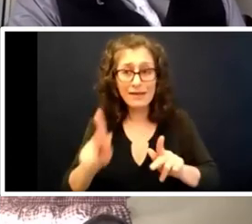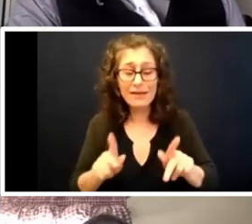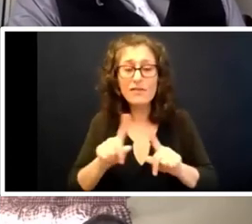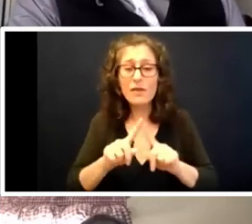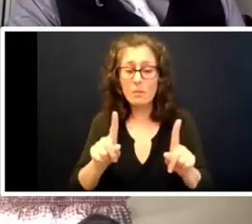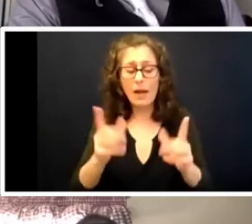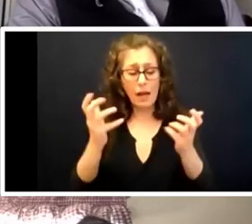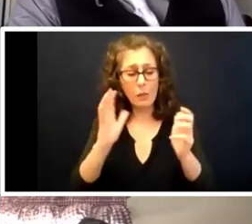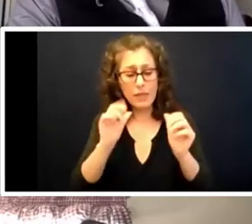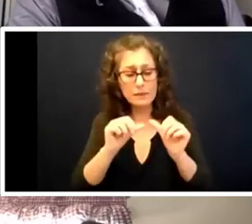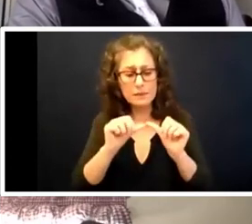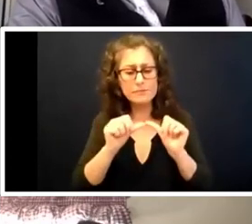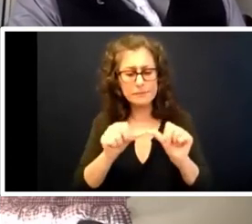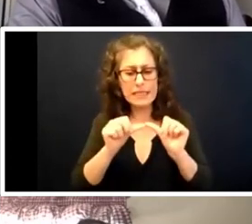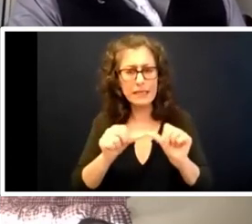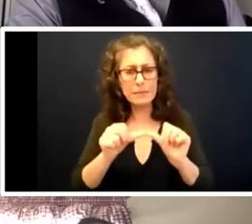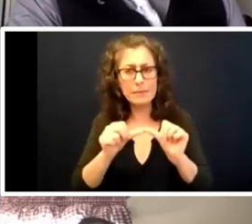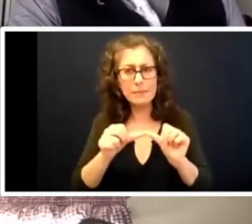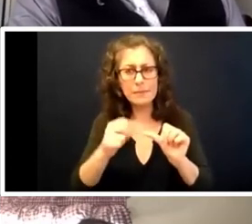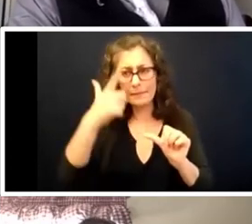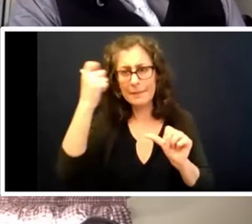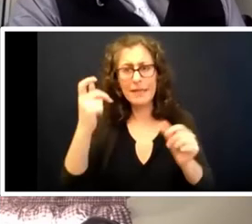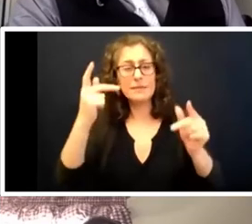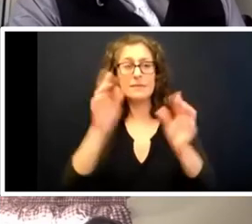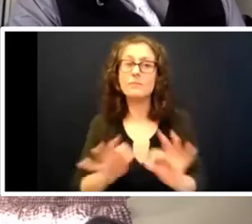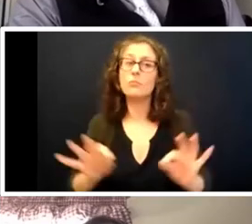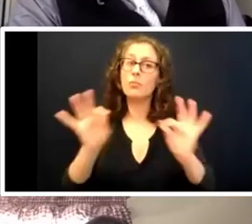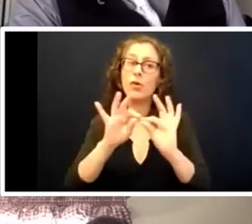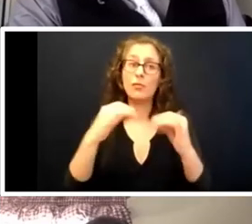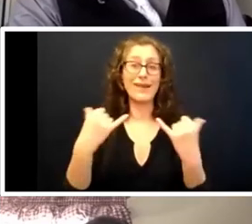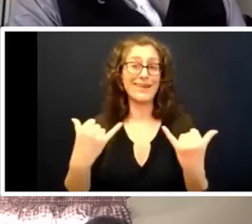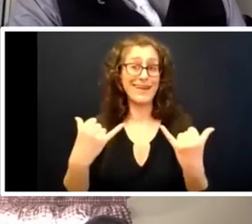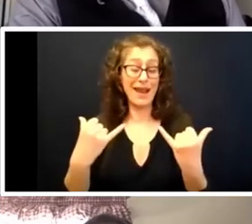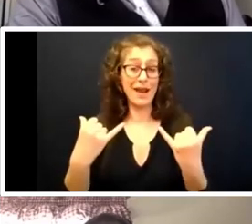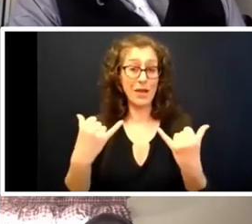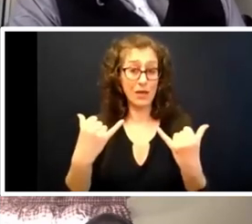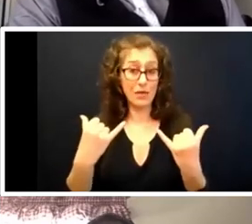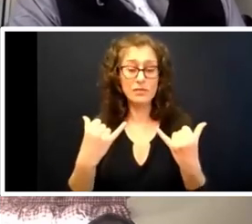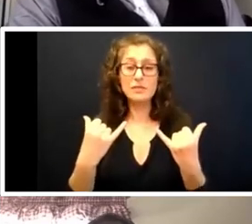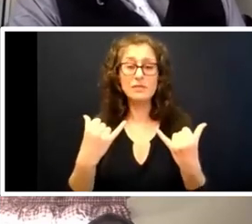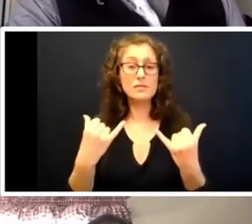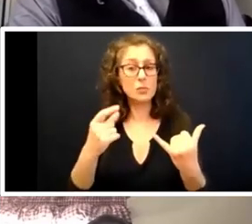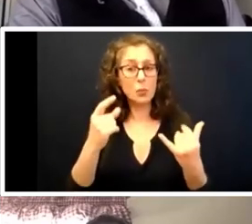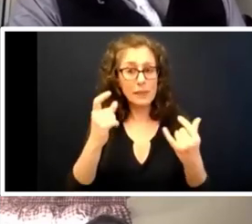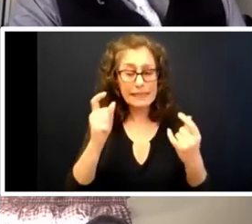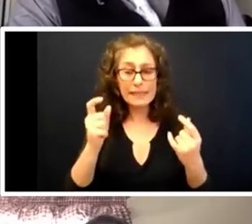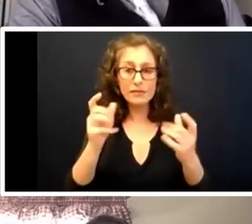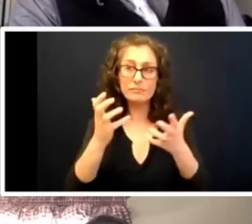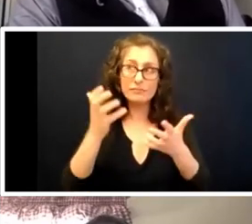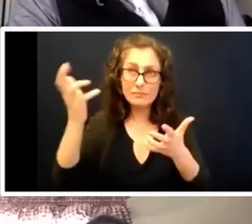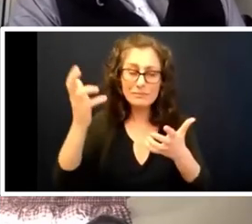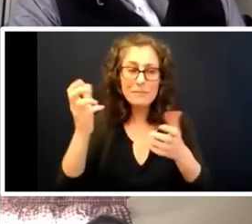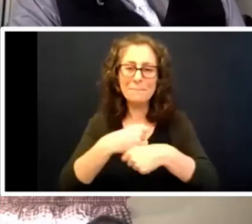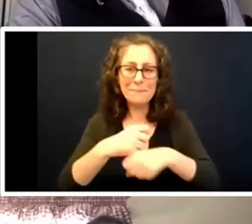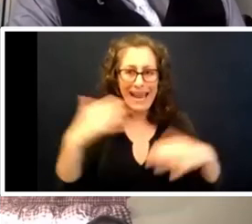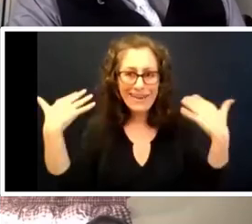think, especially right now, raising our voices and making a ruckus and